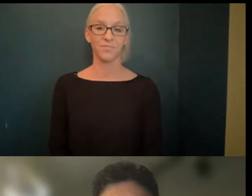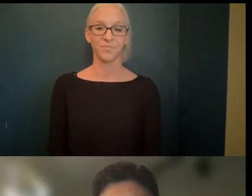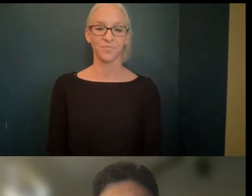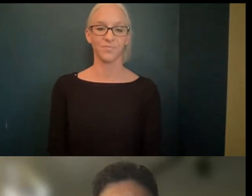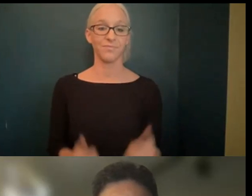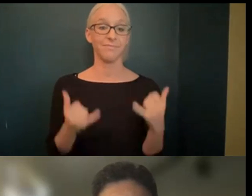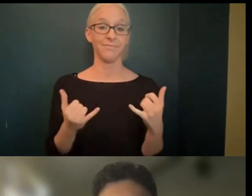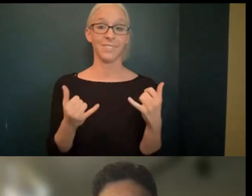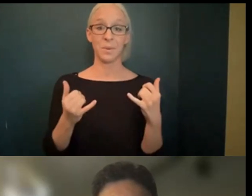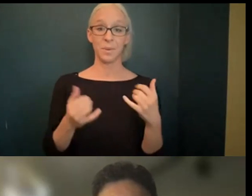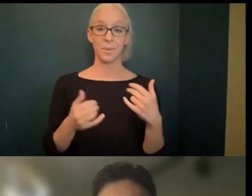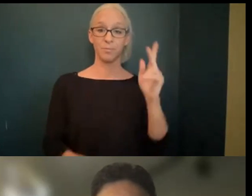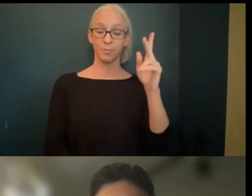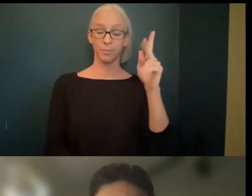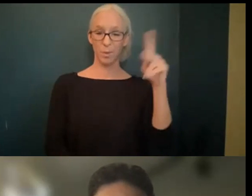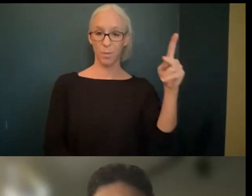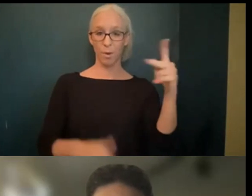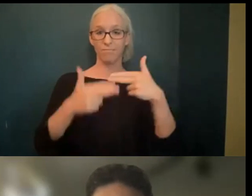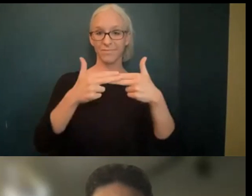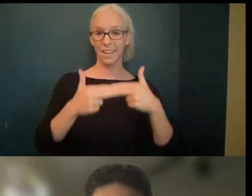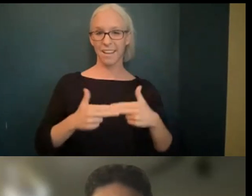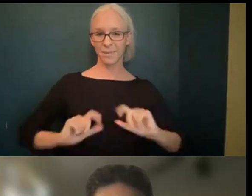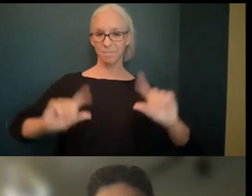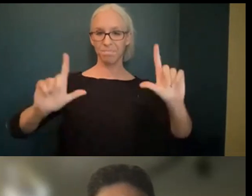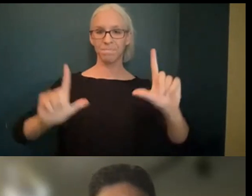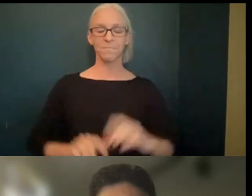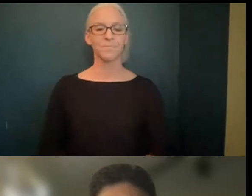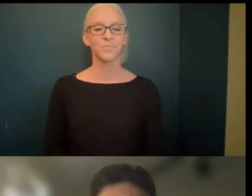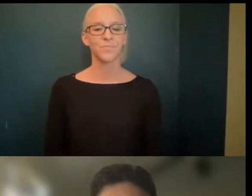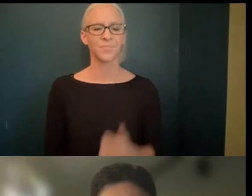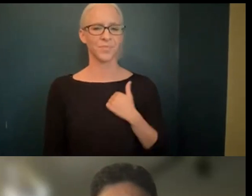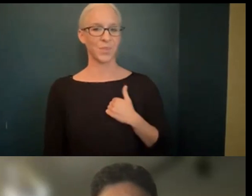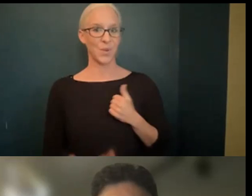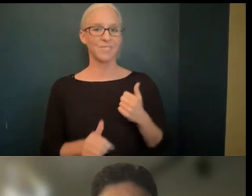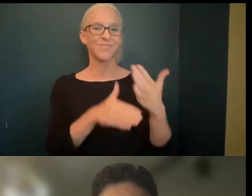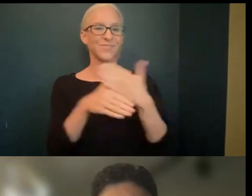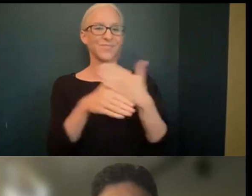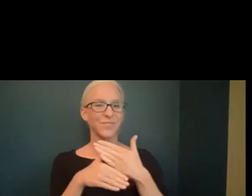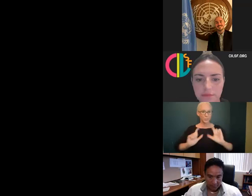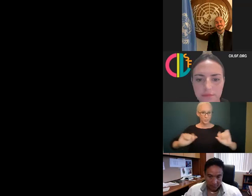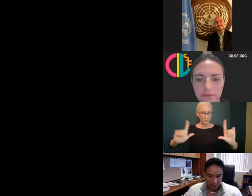punch up the presentation mode here. First, let me share screen first.